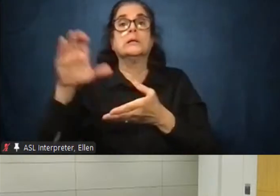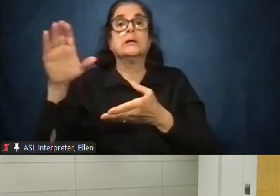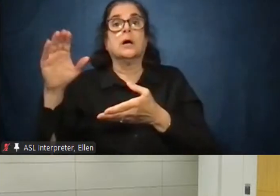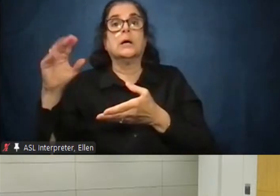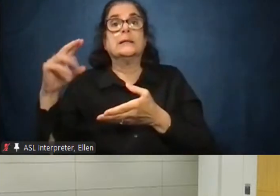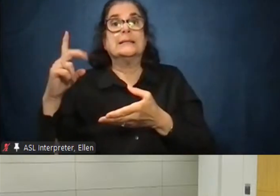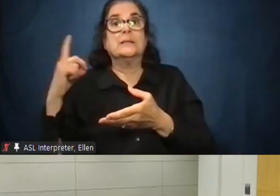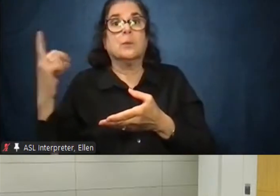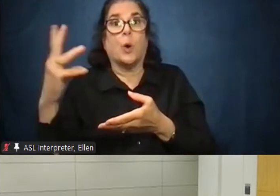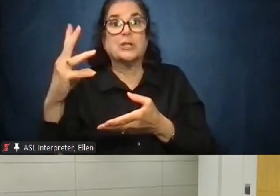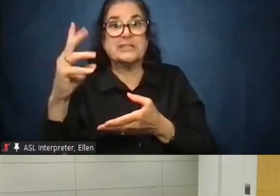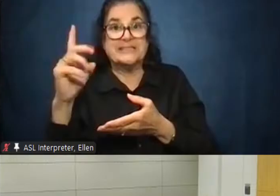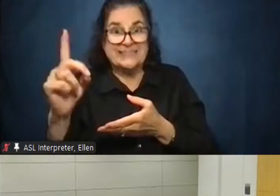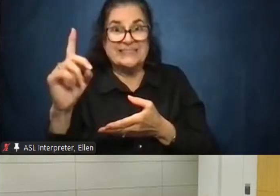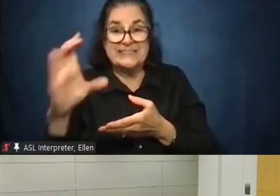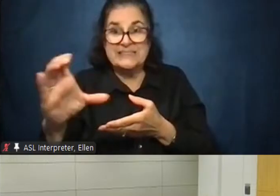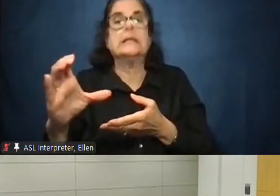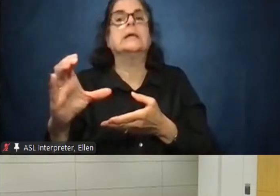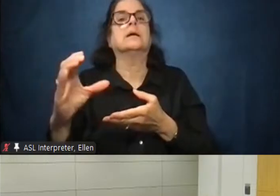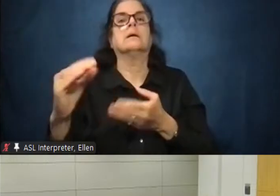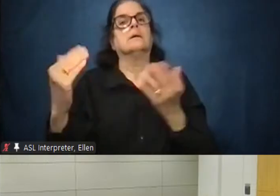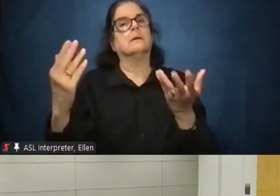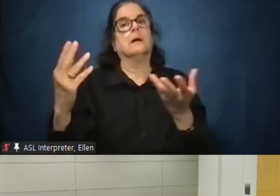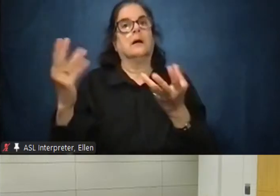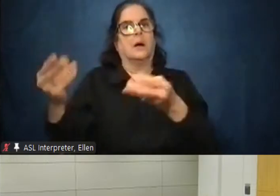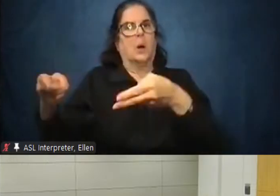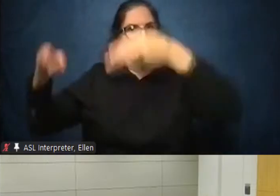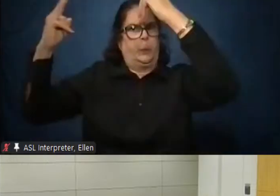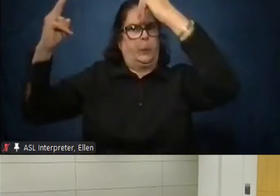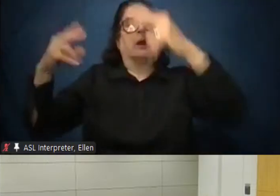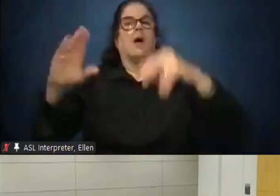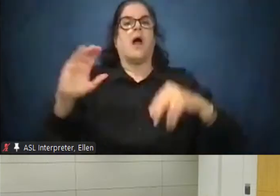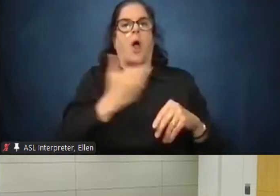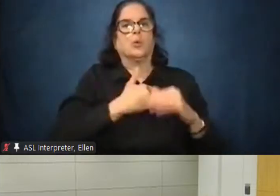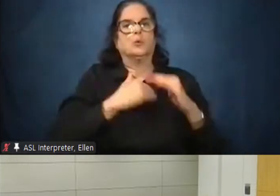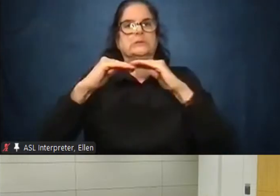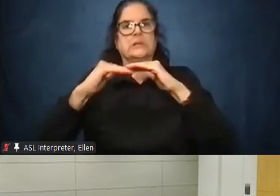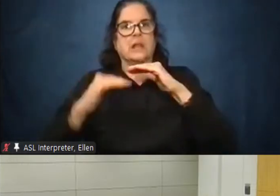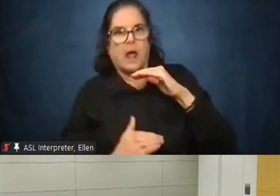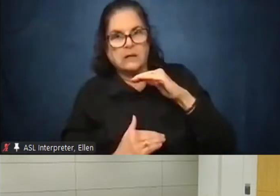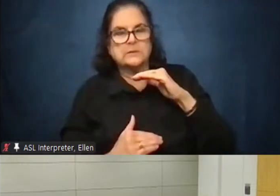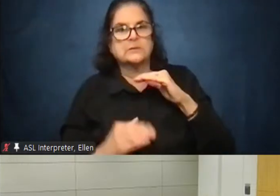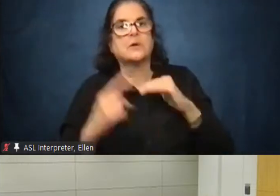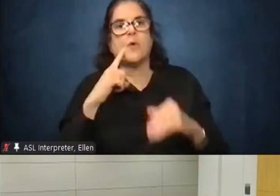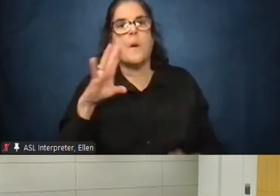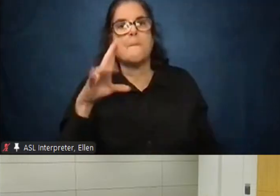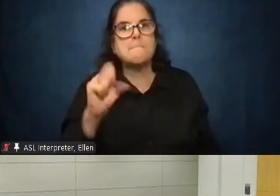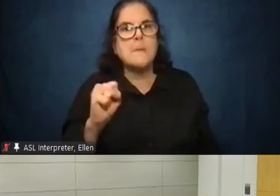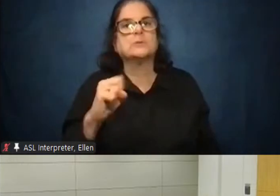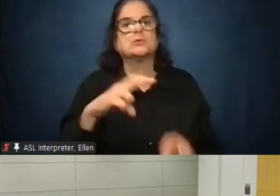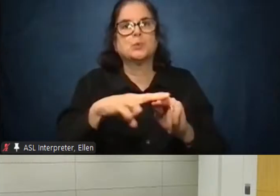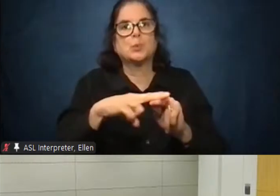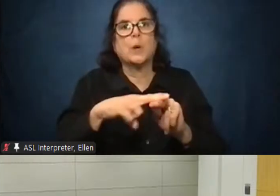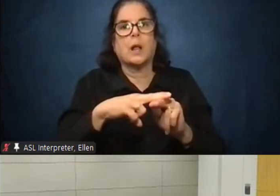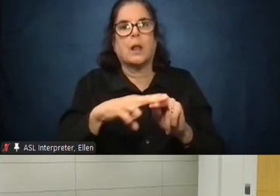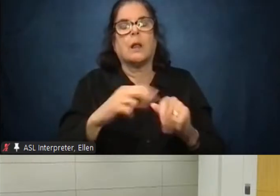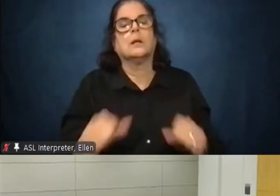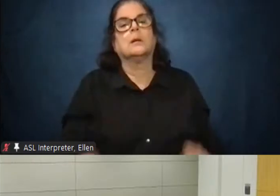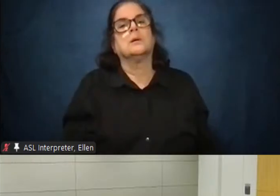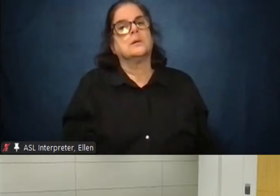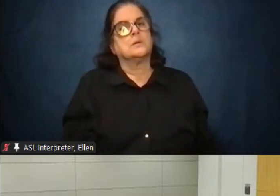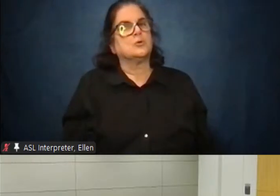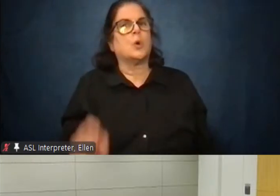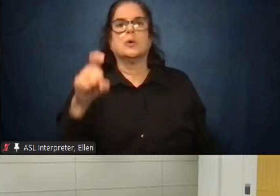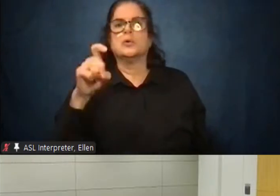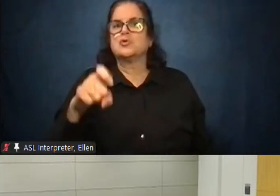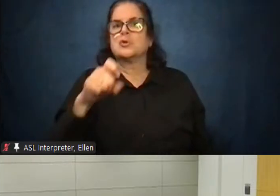are in single digit rates for both bus and rail. So I would not have anyone be concerned that fare evasion rates would